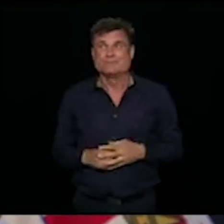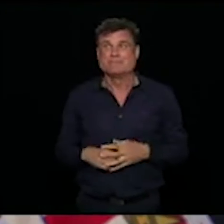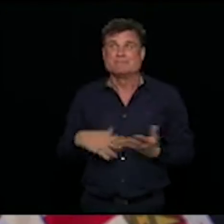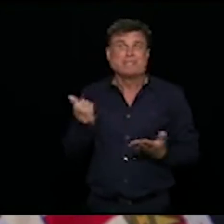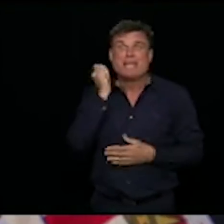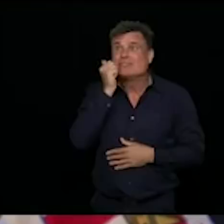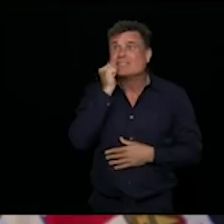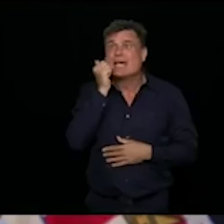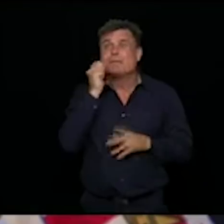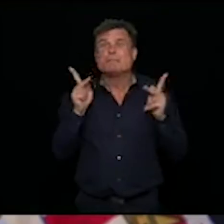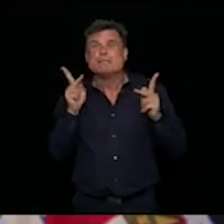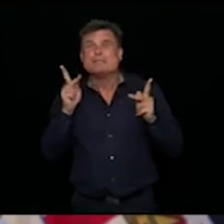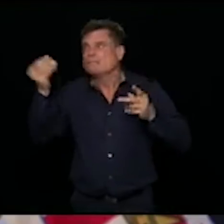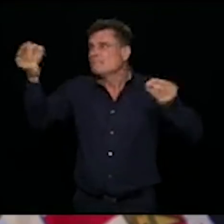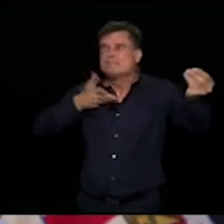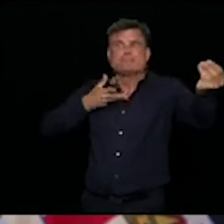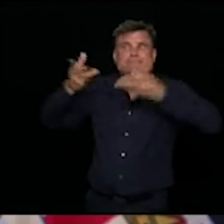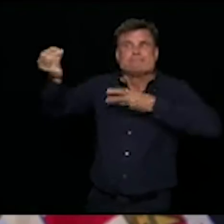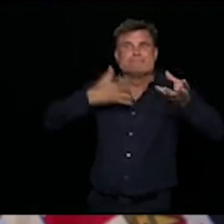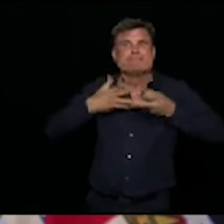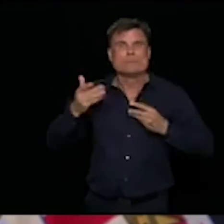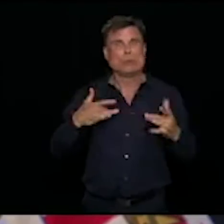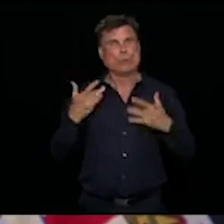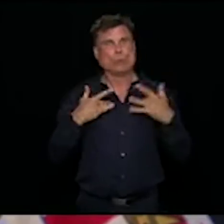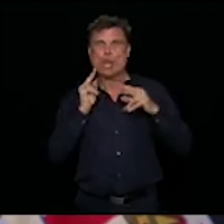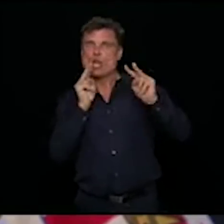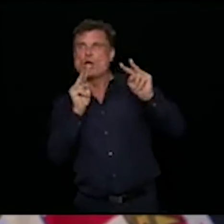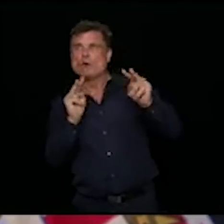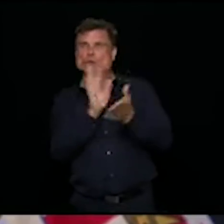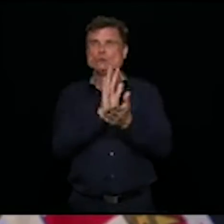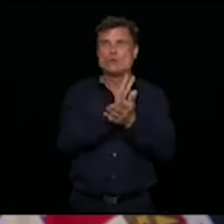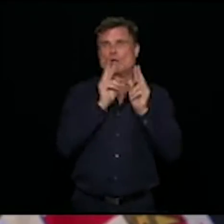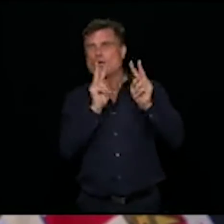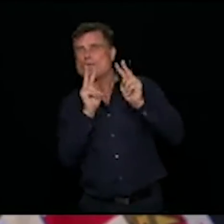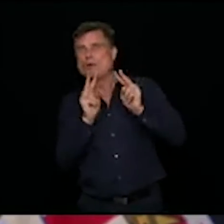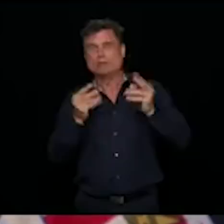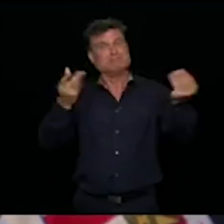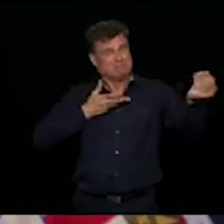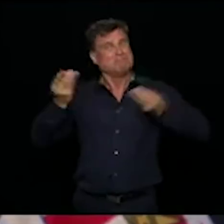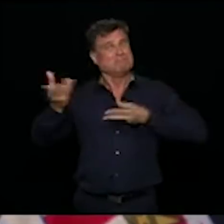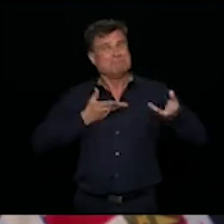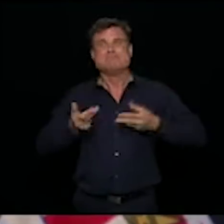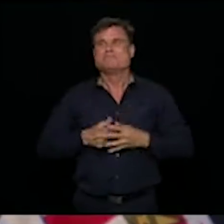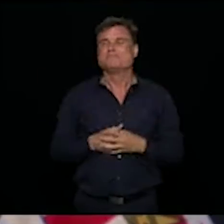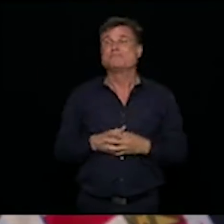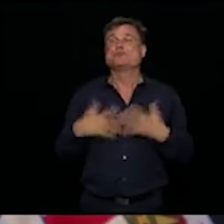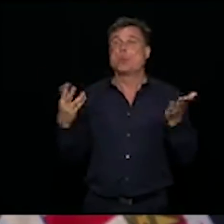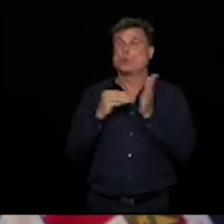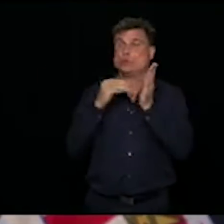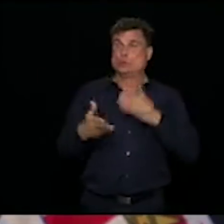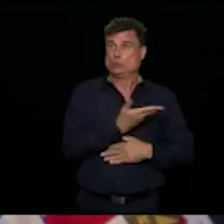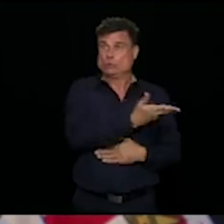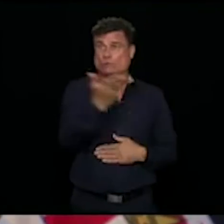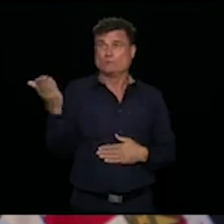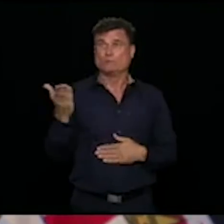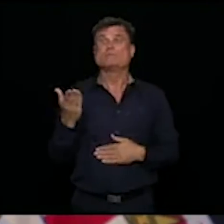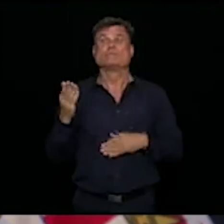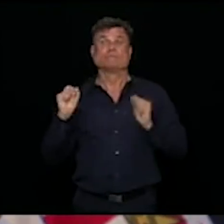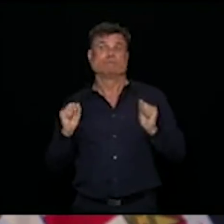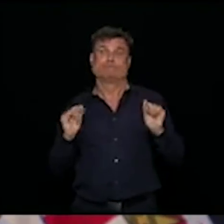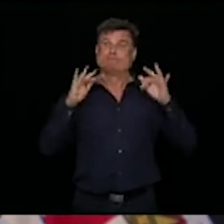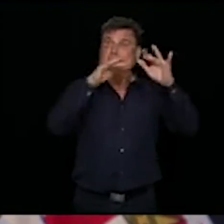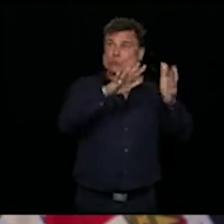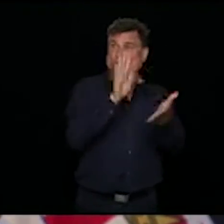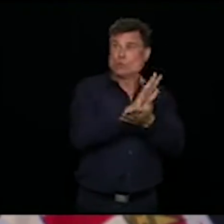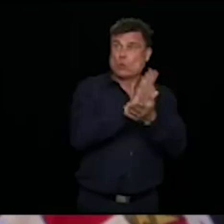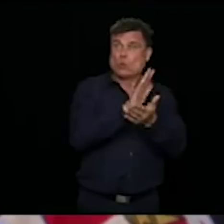school this fall, and I hear from many of you on an often daily basis. For students, being in class is